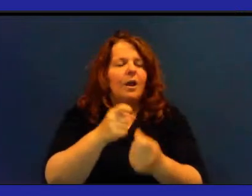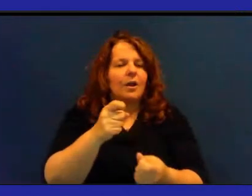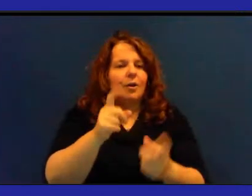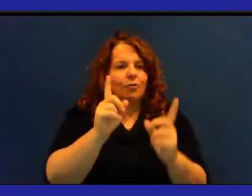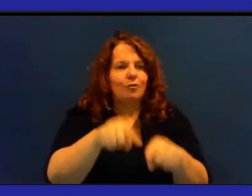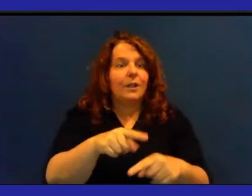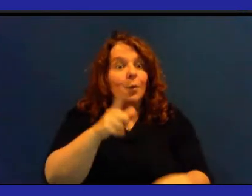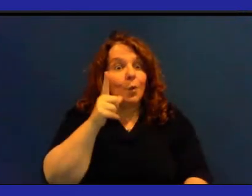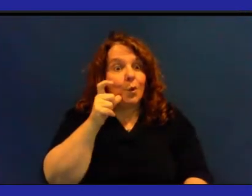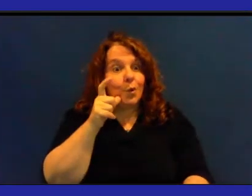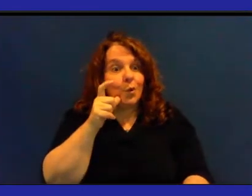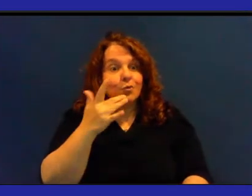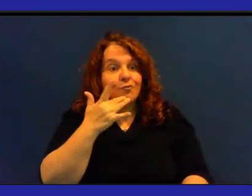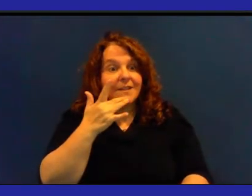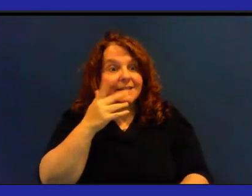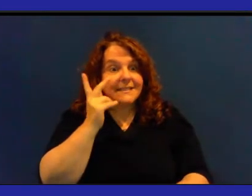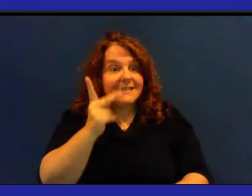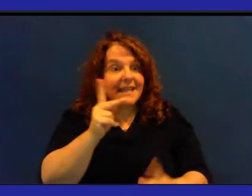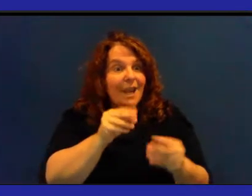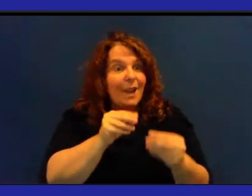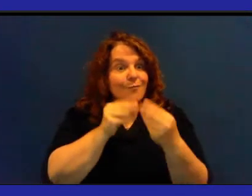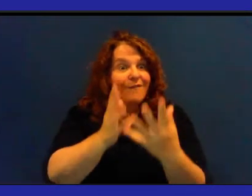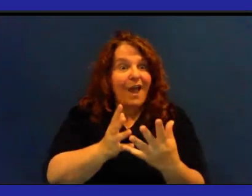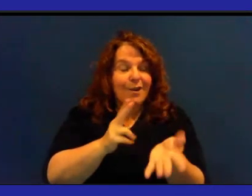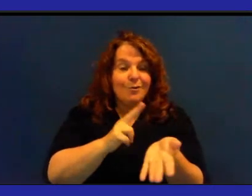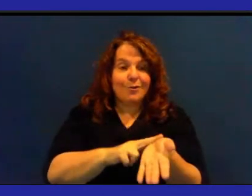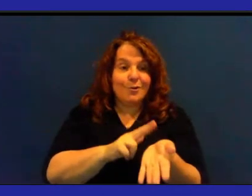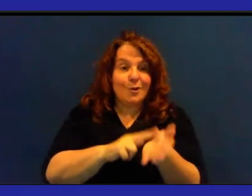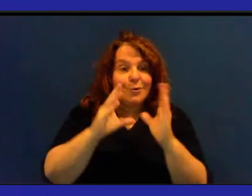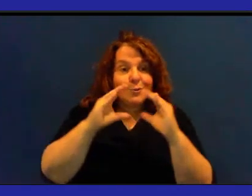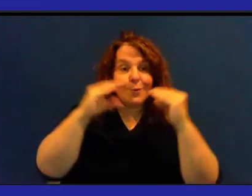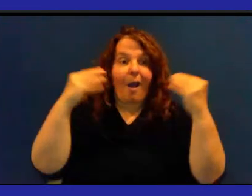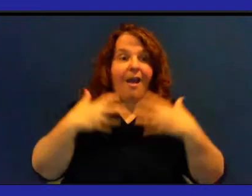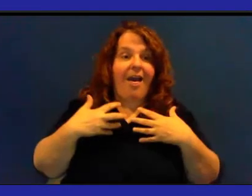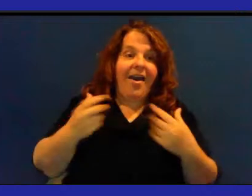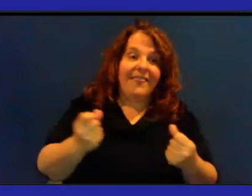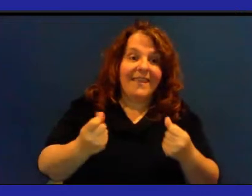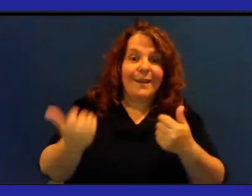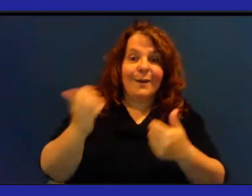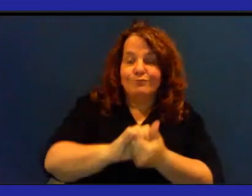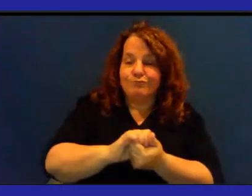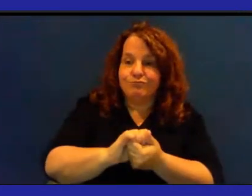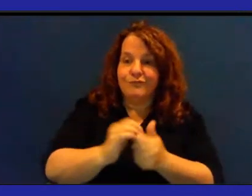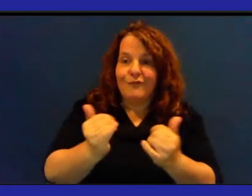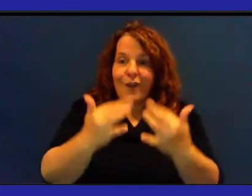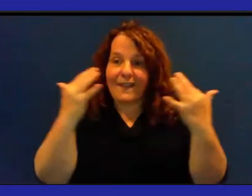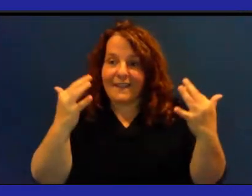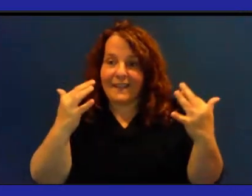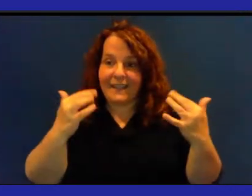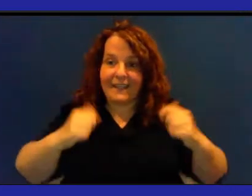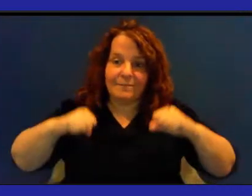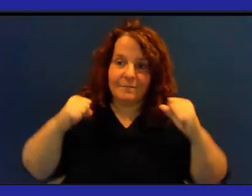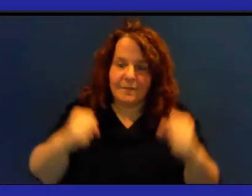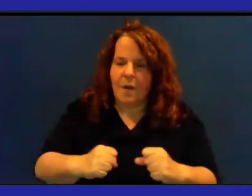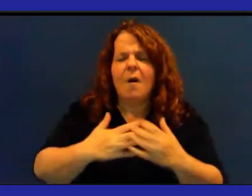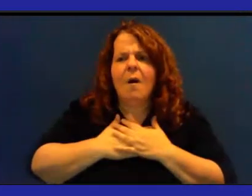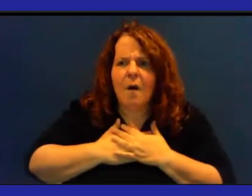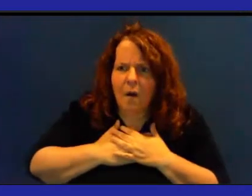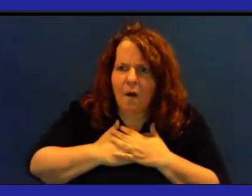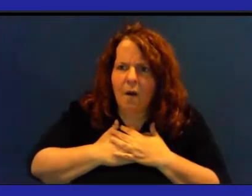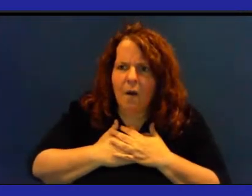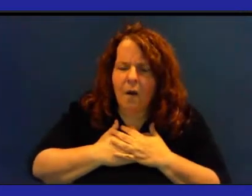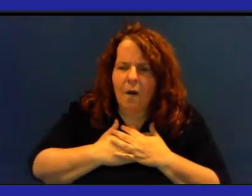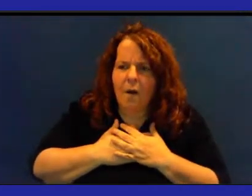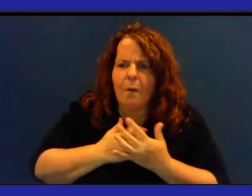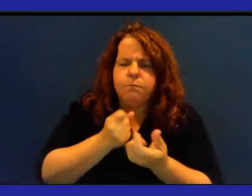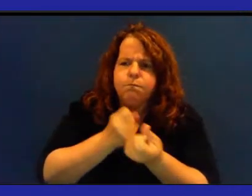see a provider and a nurse who are well, who are engaged, have a full tank of empathy, right?